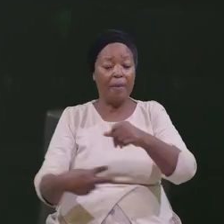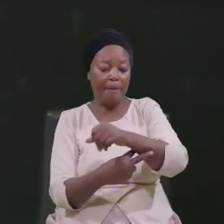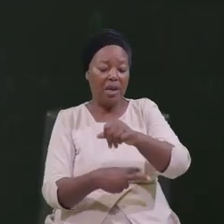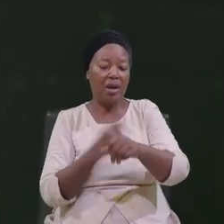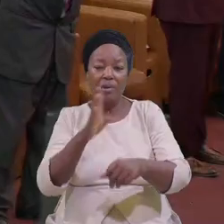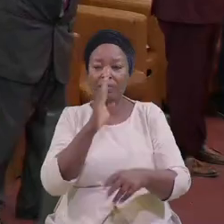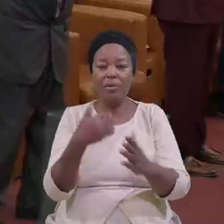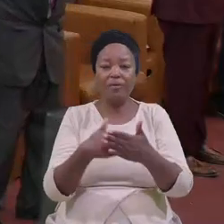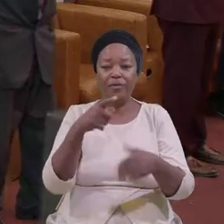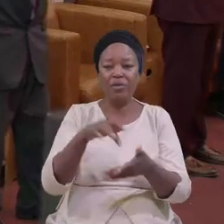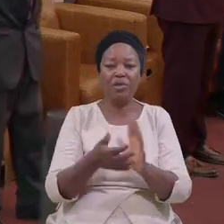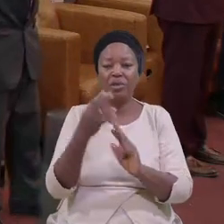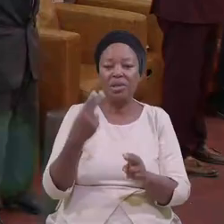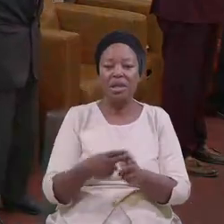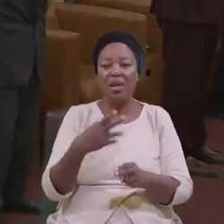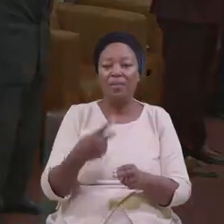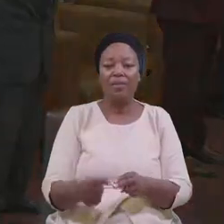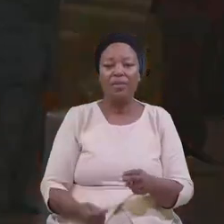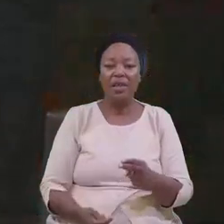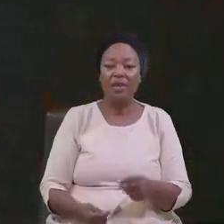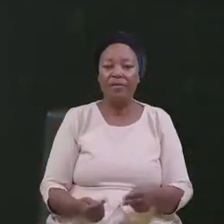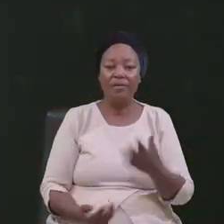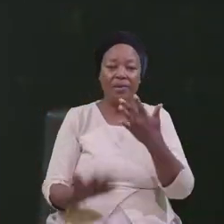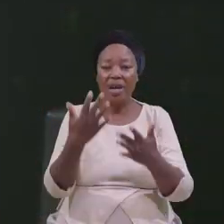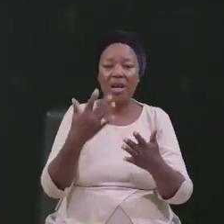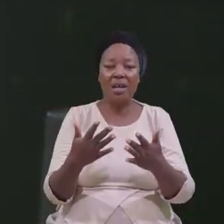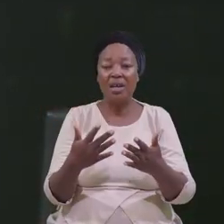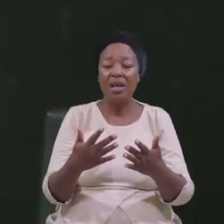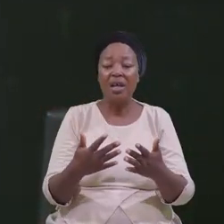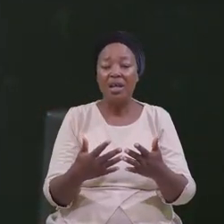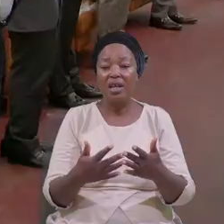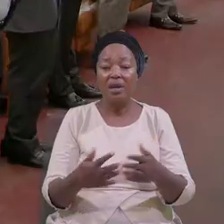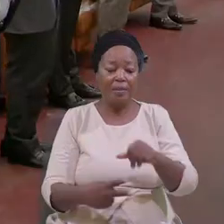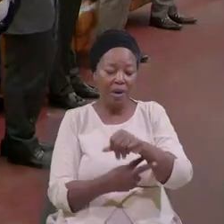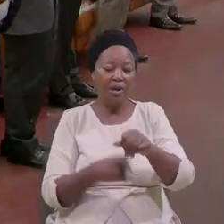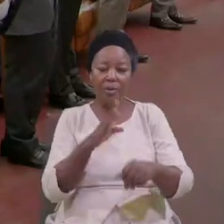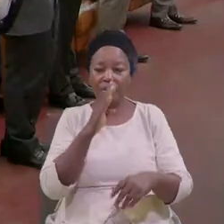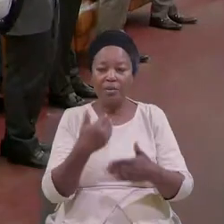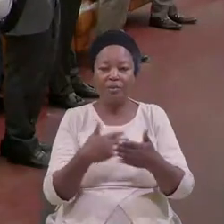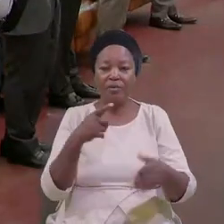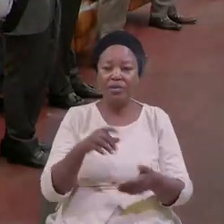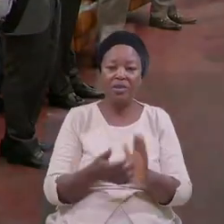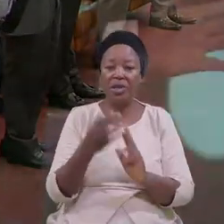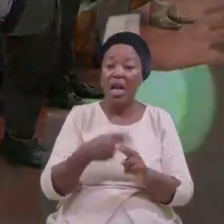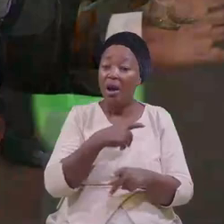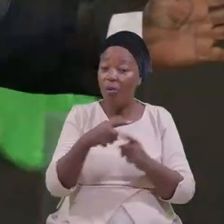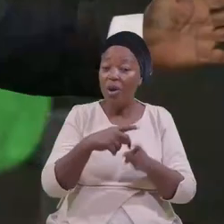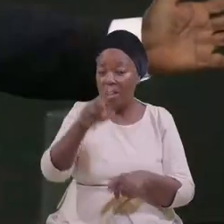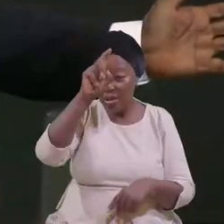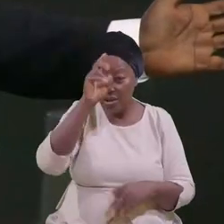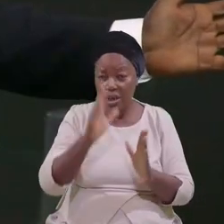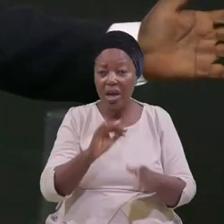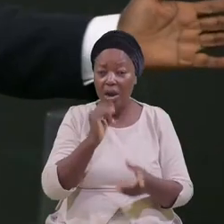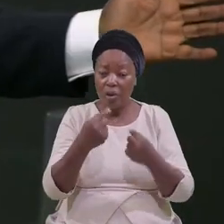you. The fiery pillar will be before you. And when the Egyptians are coming